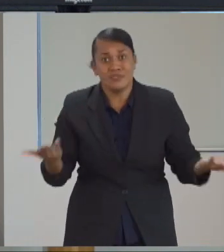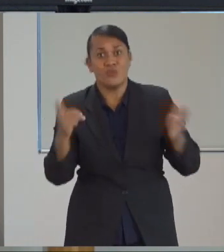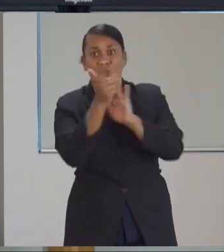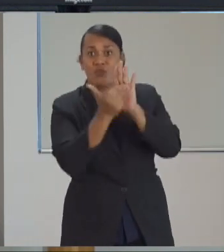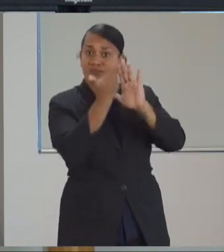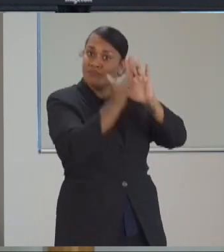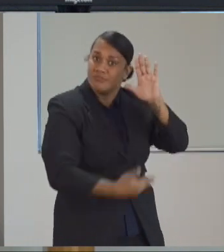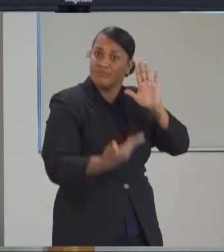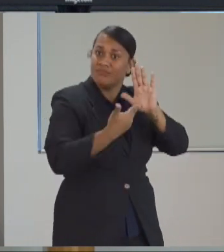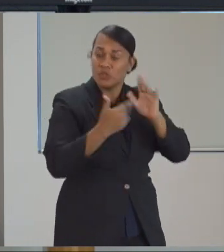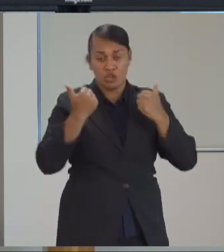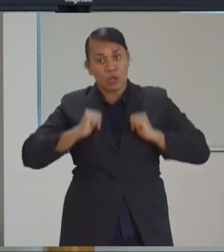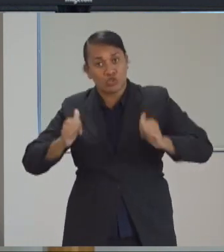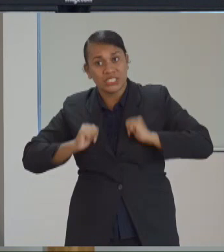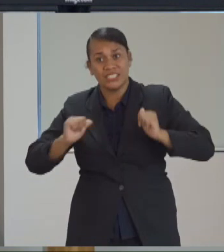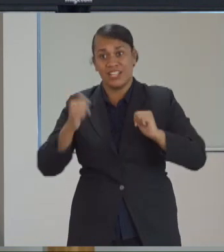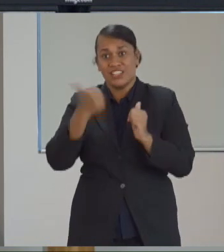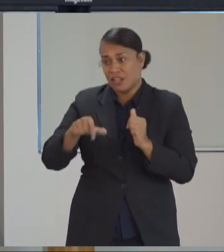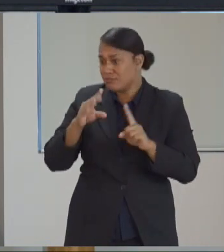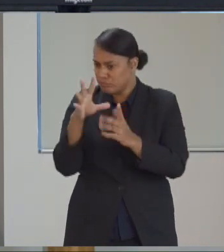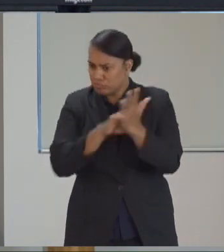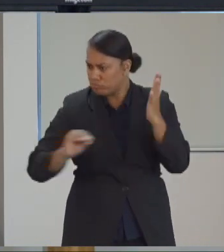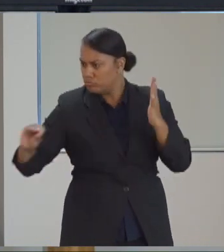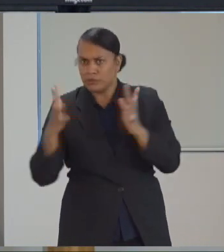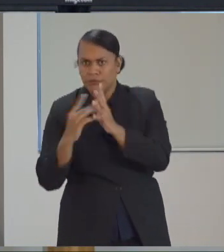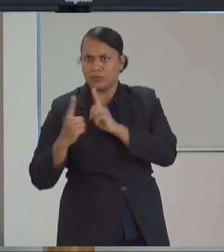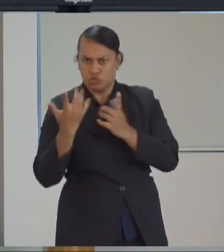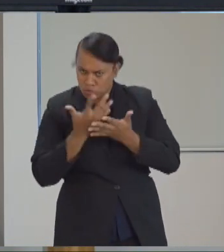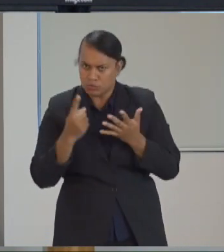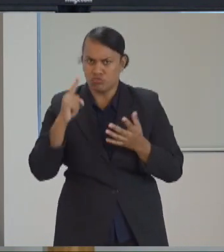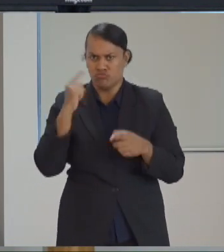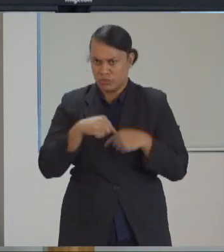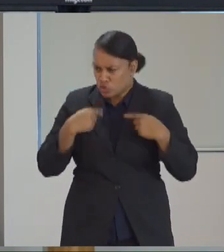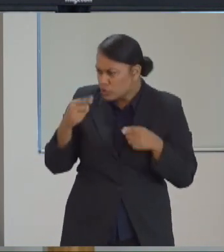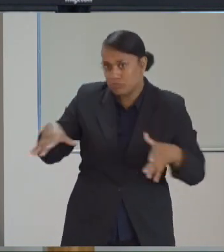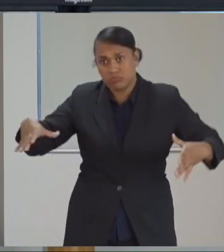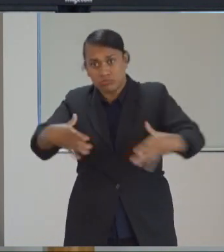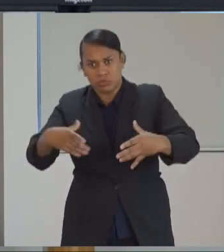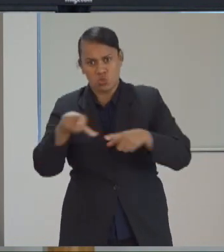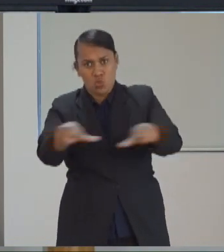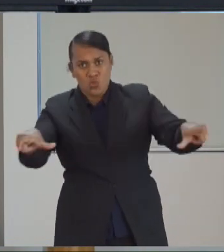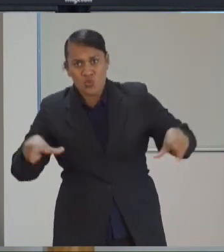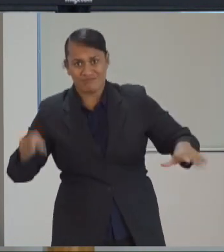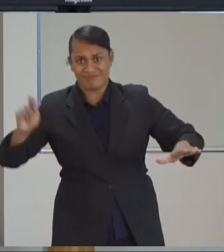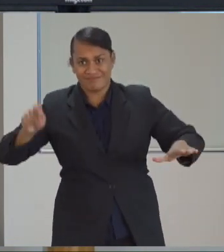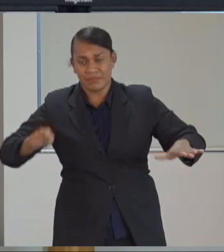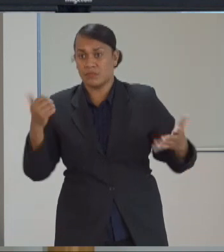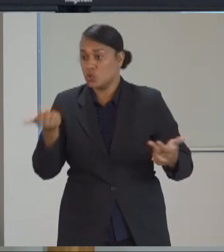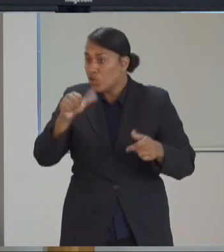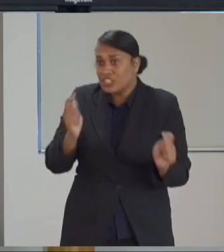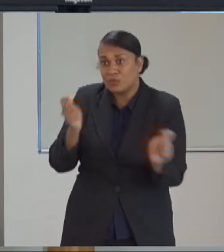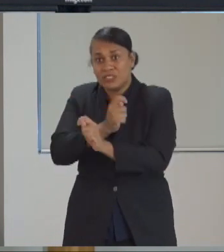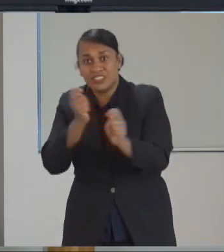of practice, the actual magistrates do allow, when they know what is actually happening, they do allow amendments to charges.